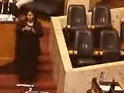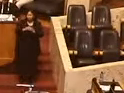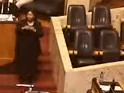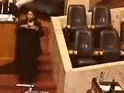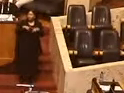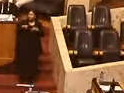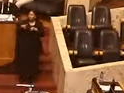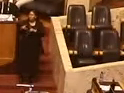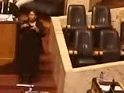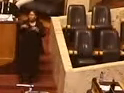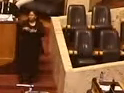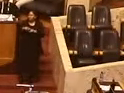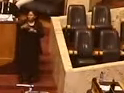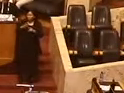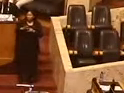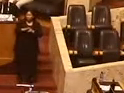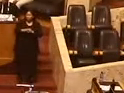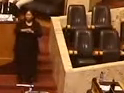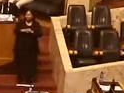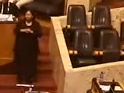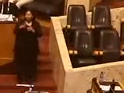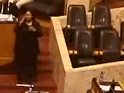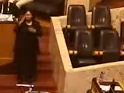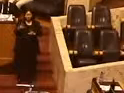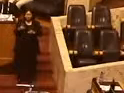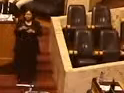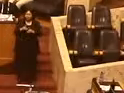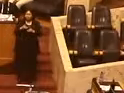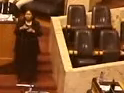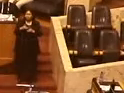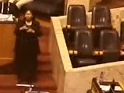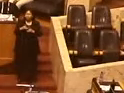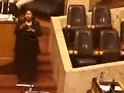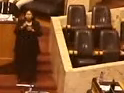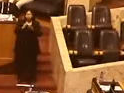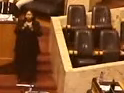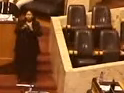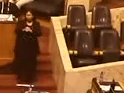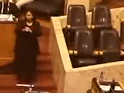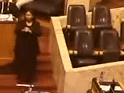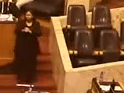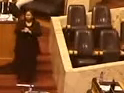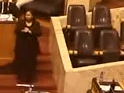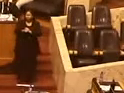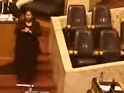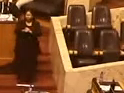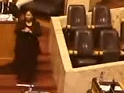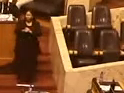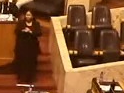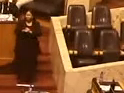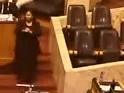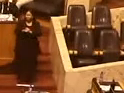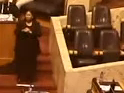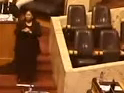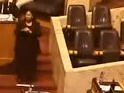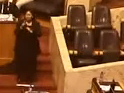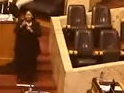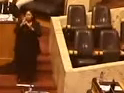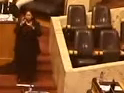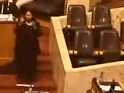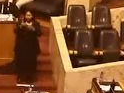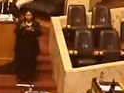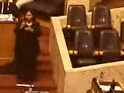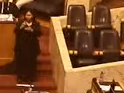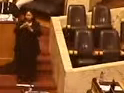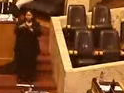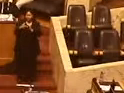Chairs, we have consciously taken a decision to redefine, repurpose, and refocus the role